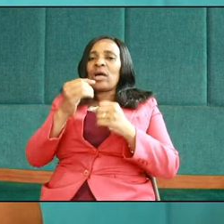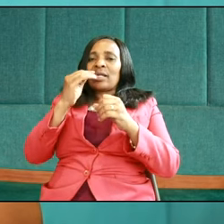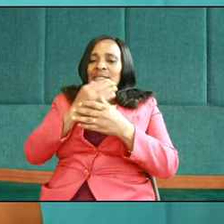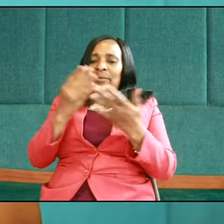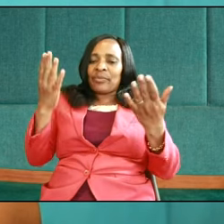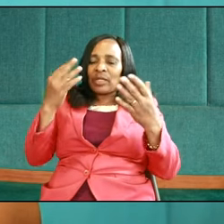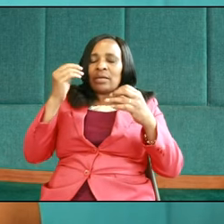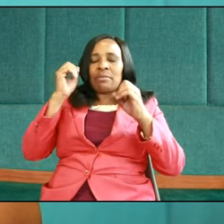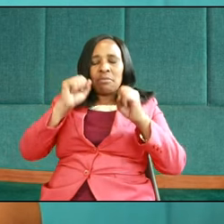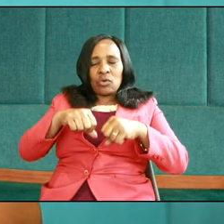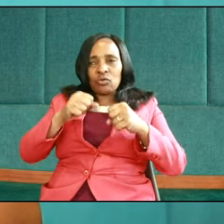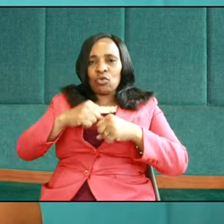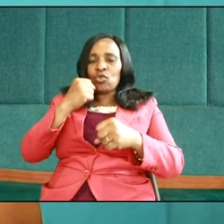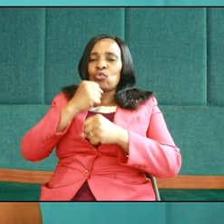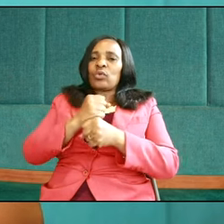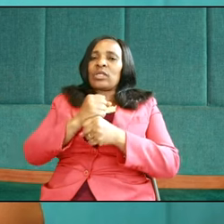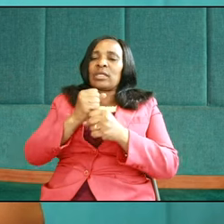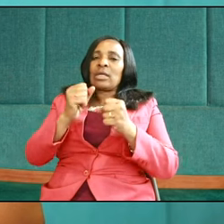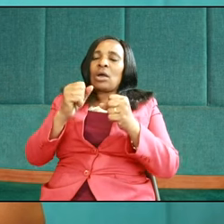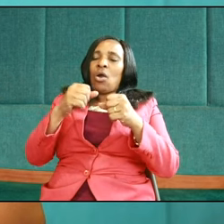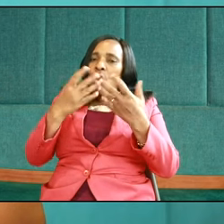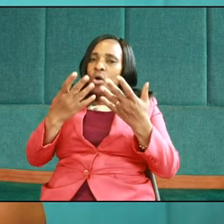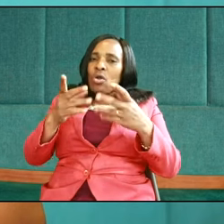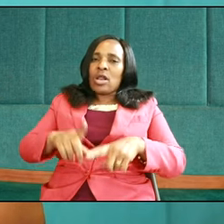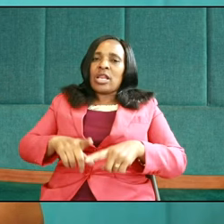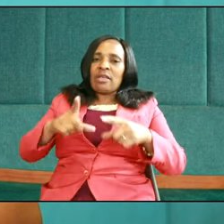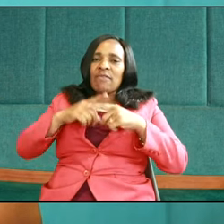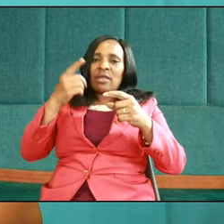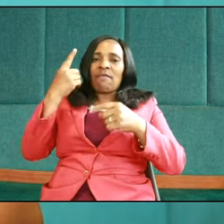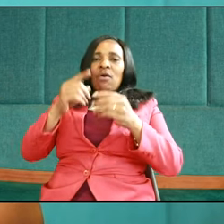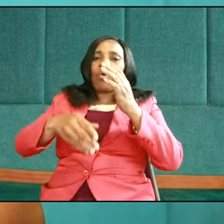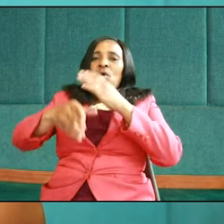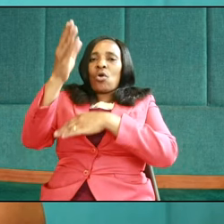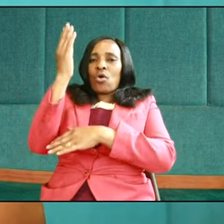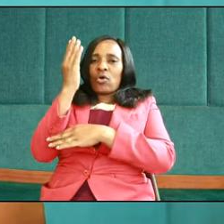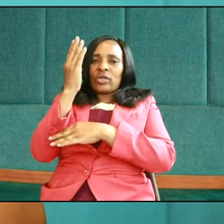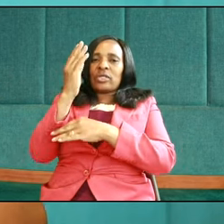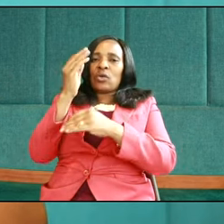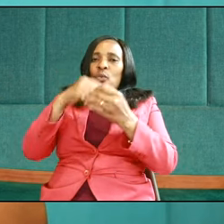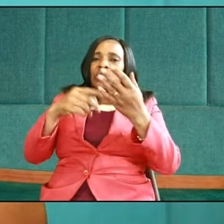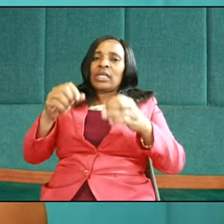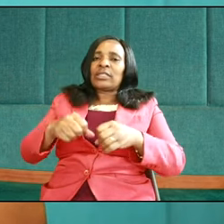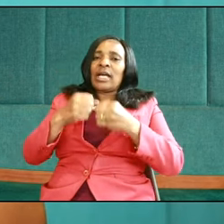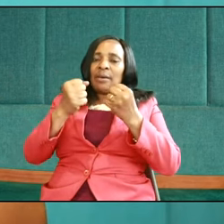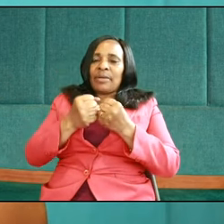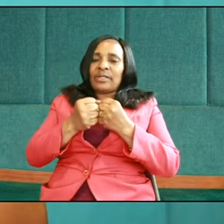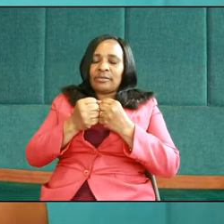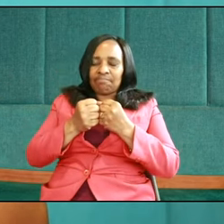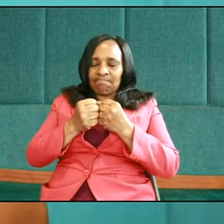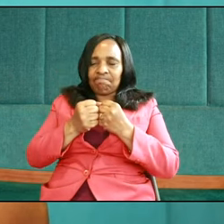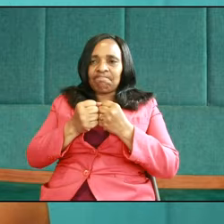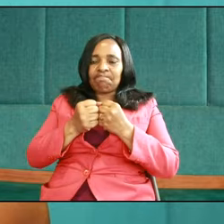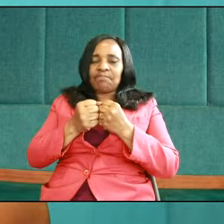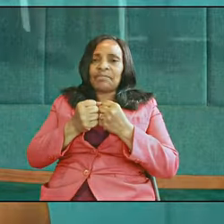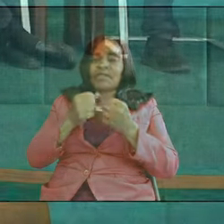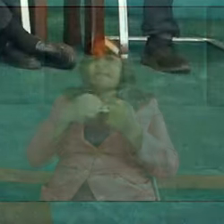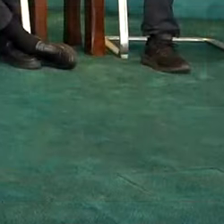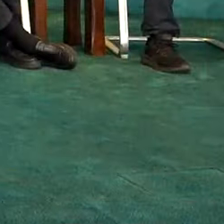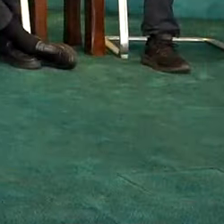something I should be doing, and that's living for God. So there's a, you know, a certainty of your life that comes with it.